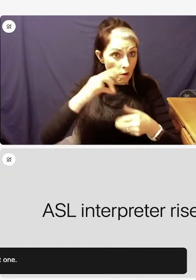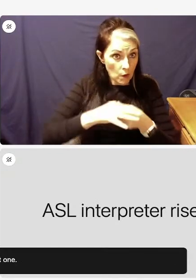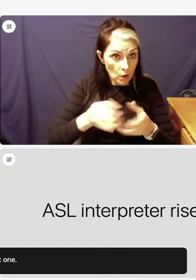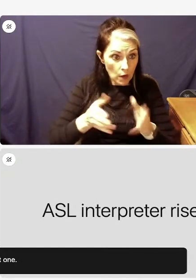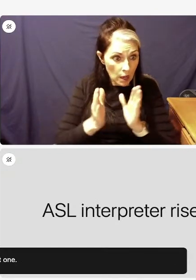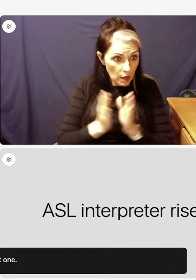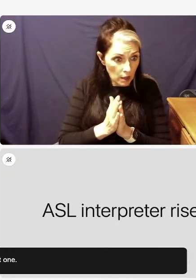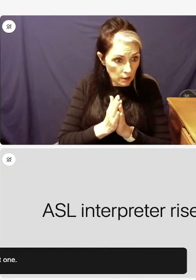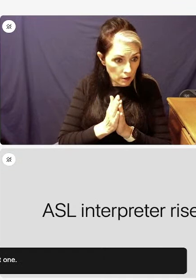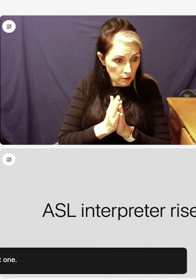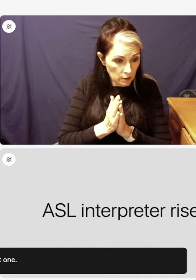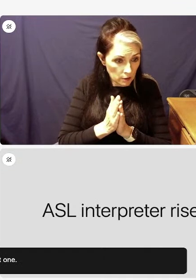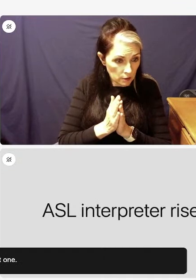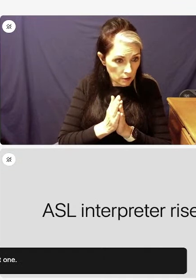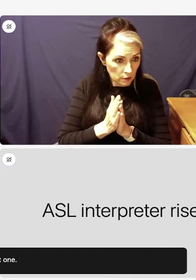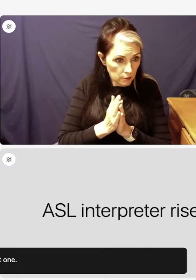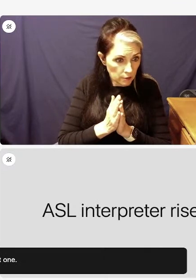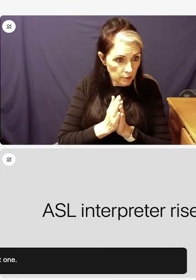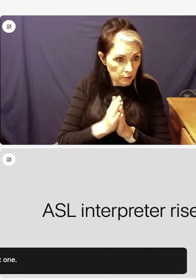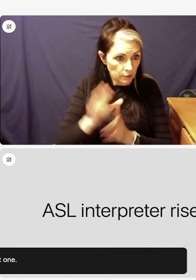miss sorry no hater